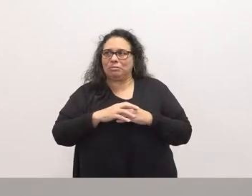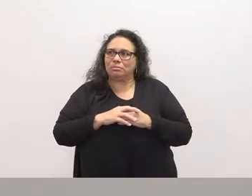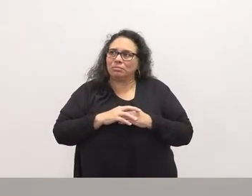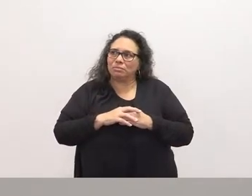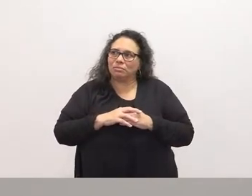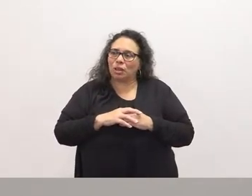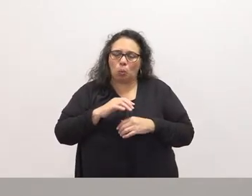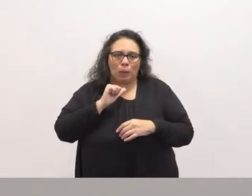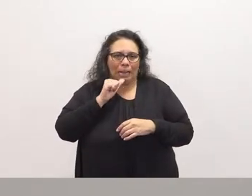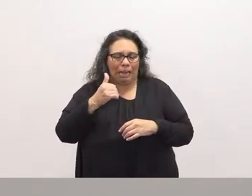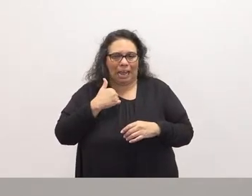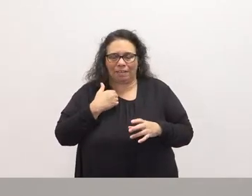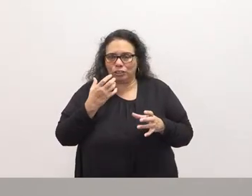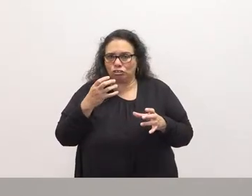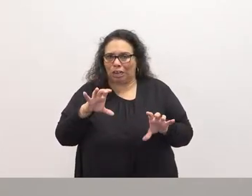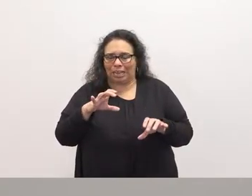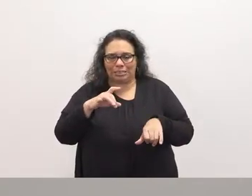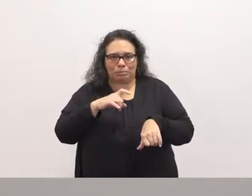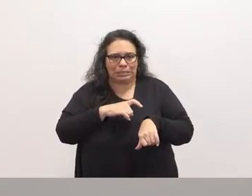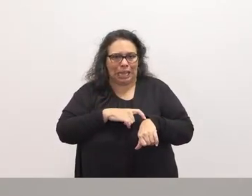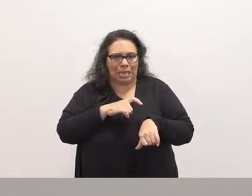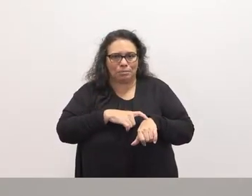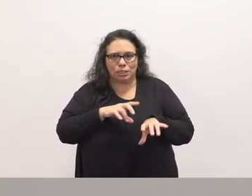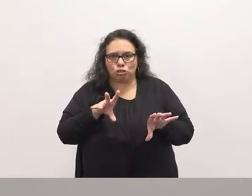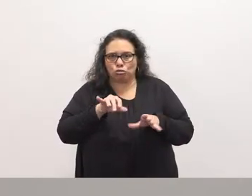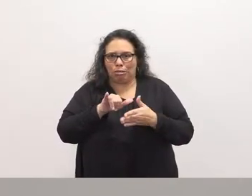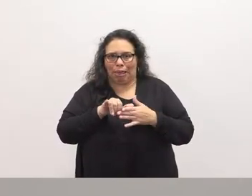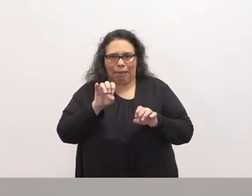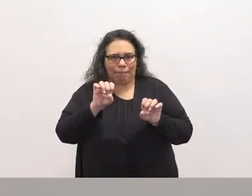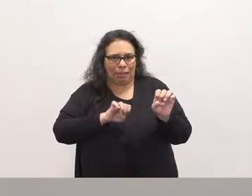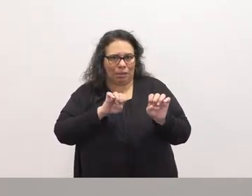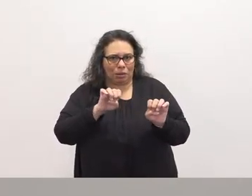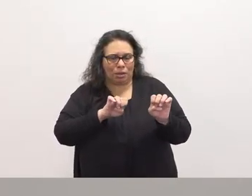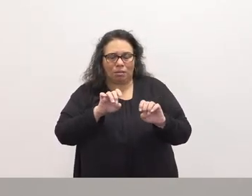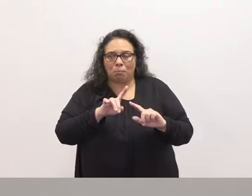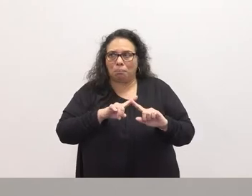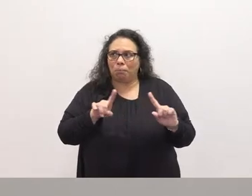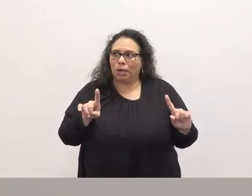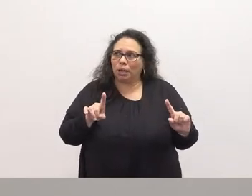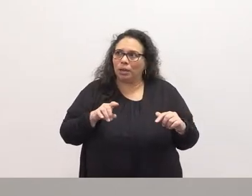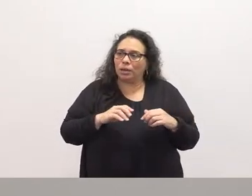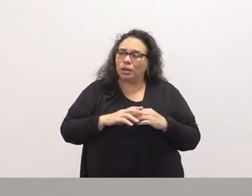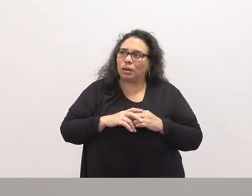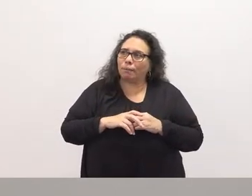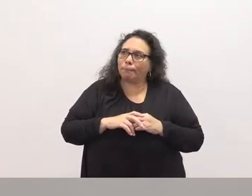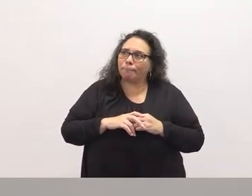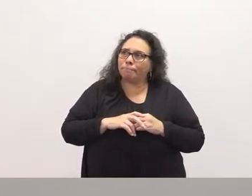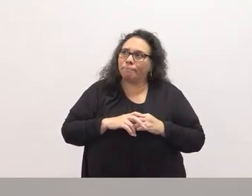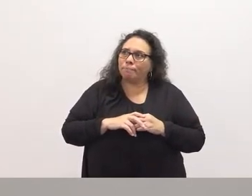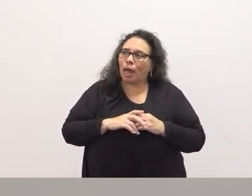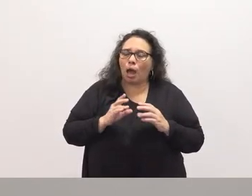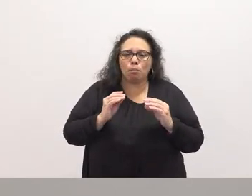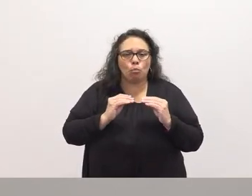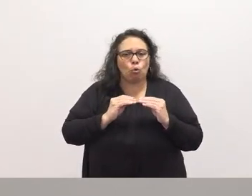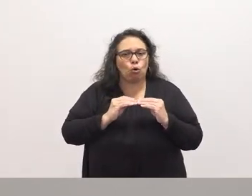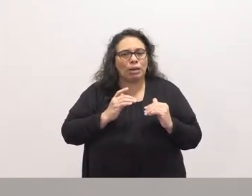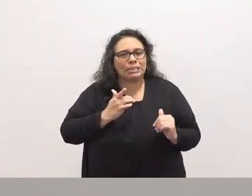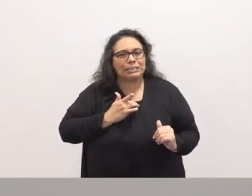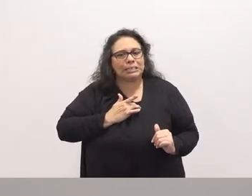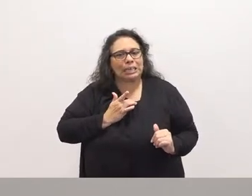but we didn't have a chance because of the timing to do all that. But I'm more sensitive